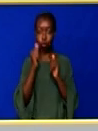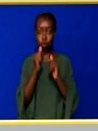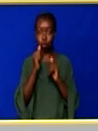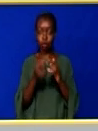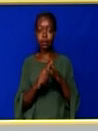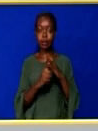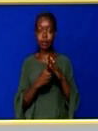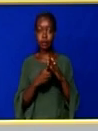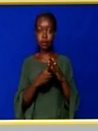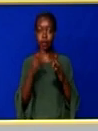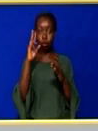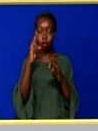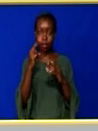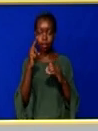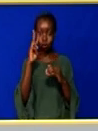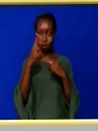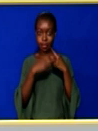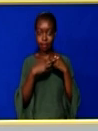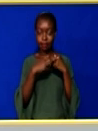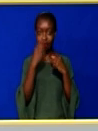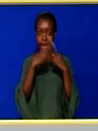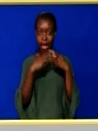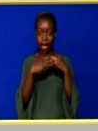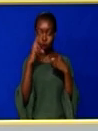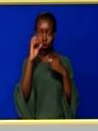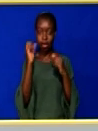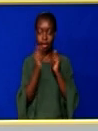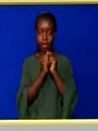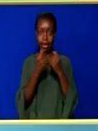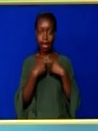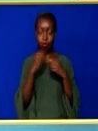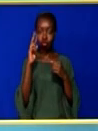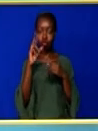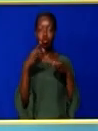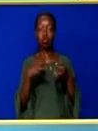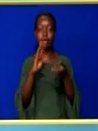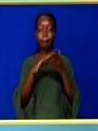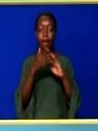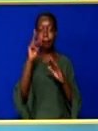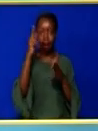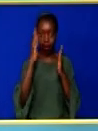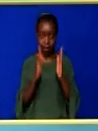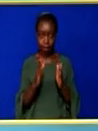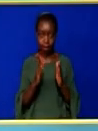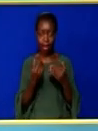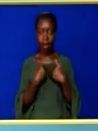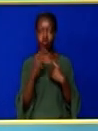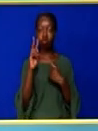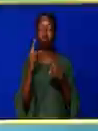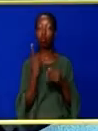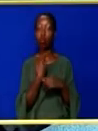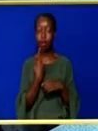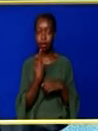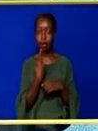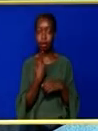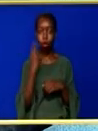on 27th August 2010, there are only two ways. Two ways only. Of becoming a Kenyan citizen. I'll also be asking you what was